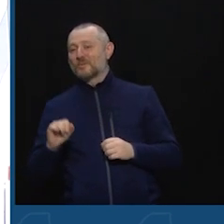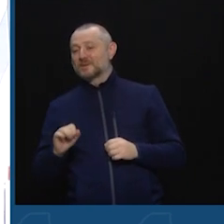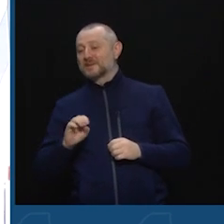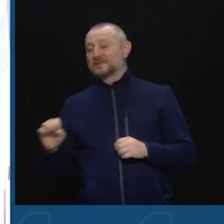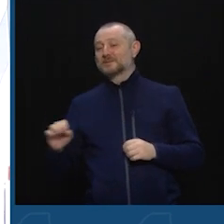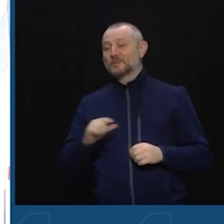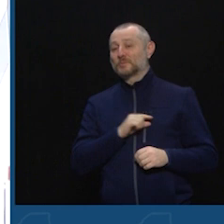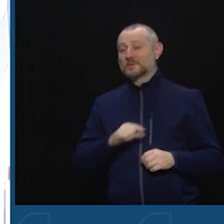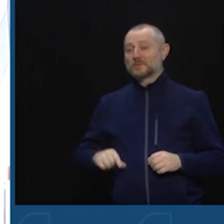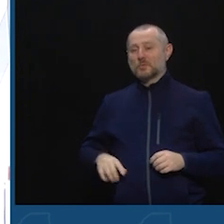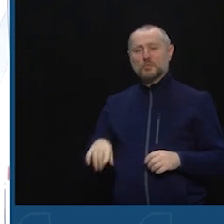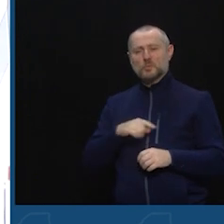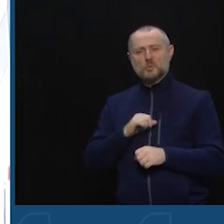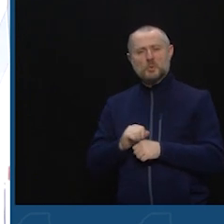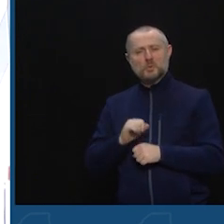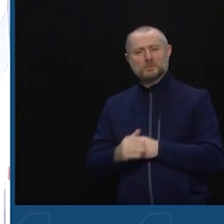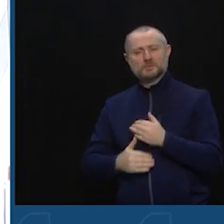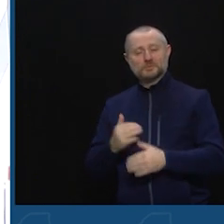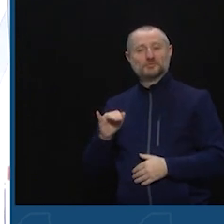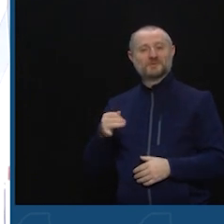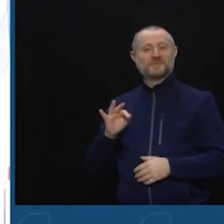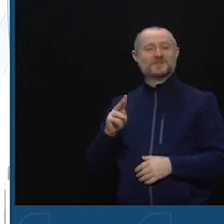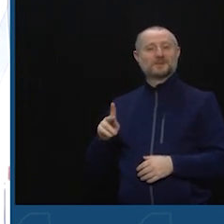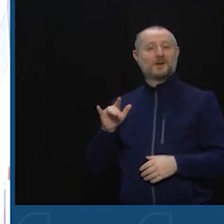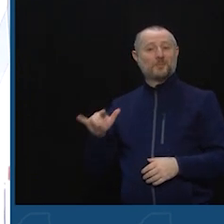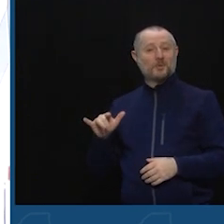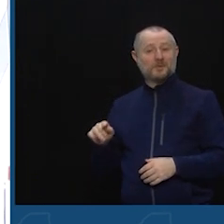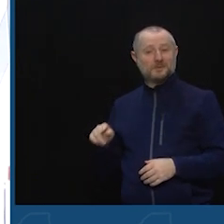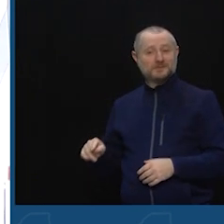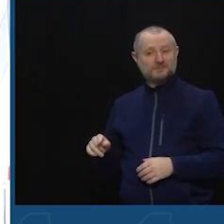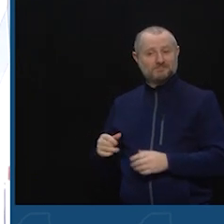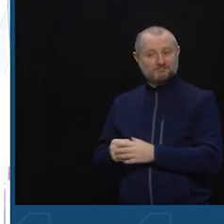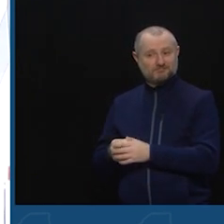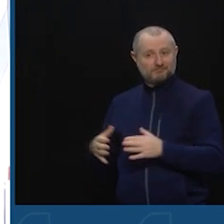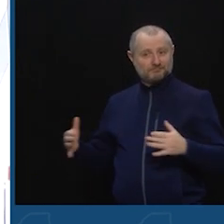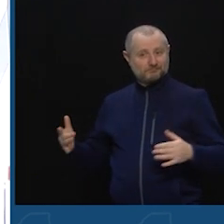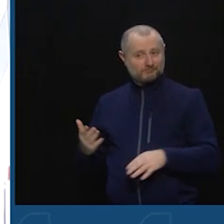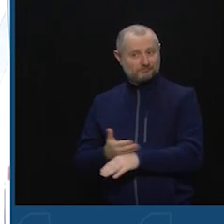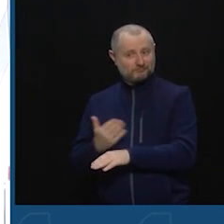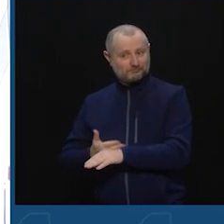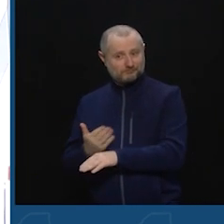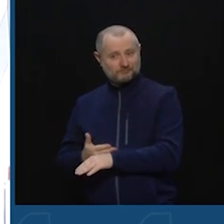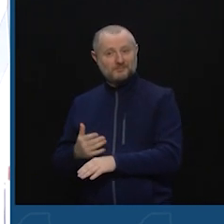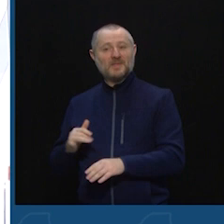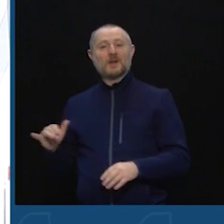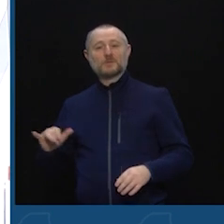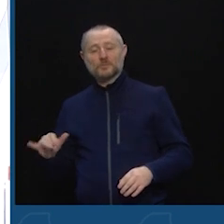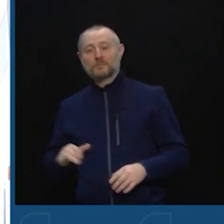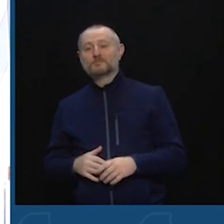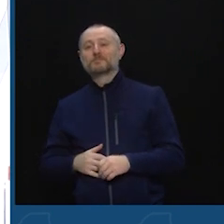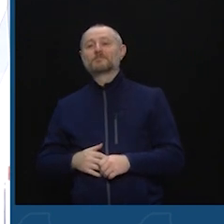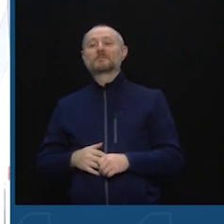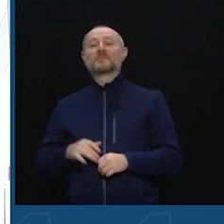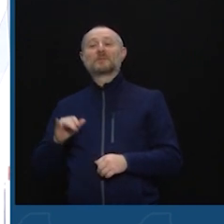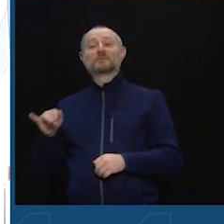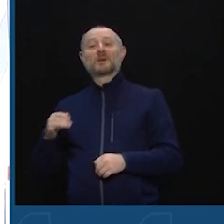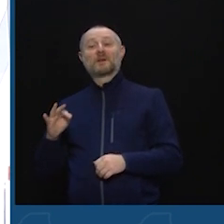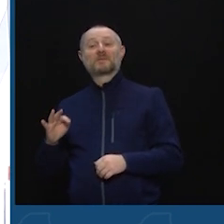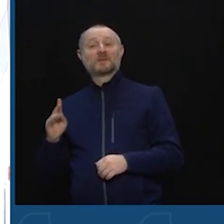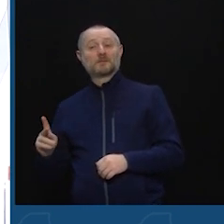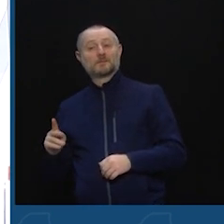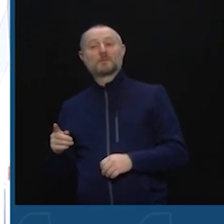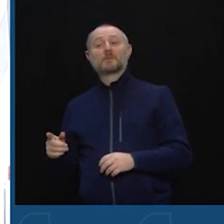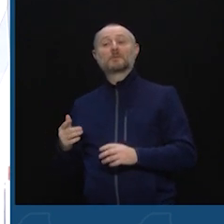work getting JFK's airport's extensive redevelopment off the ground. Let me quickly shout out the JFK Redevelopment